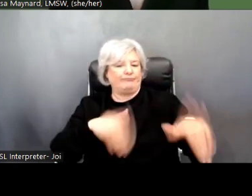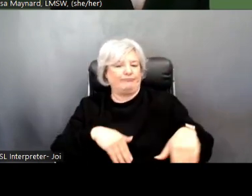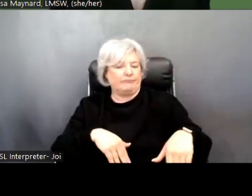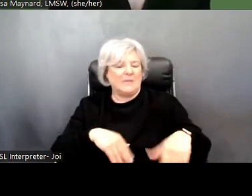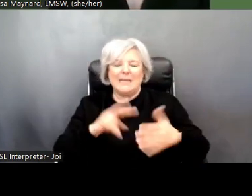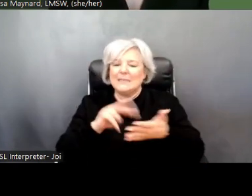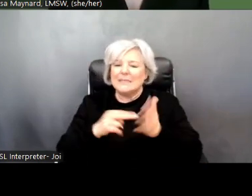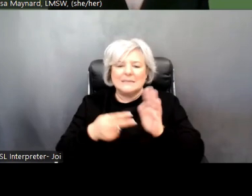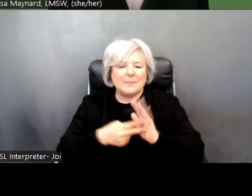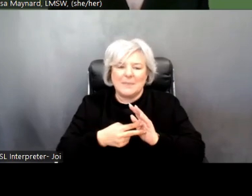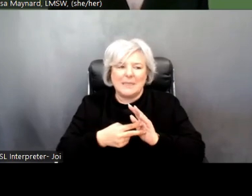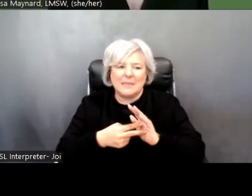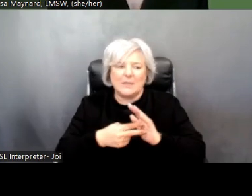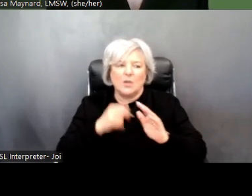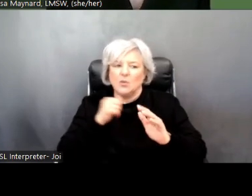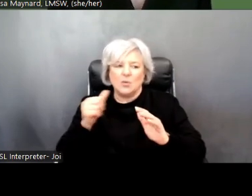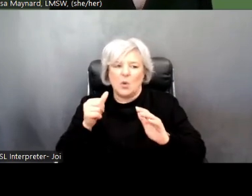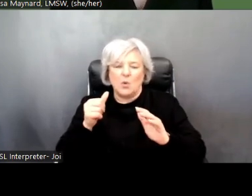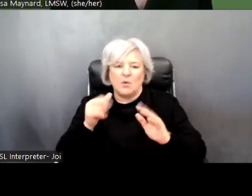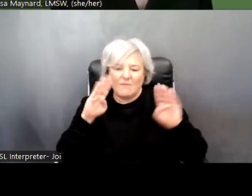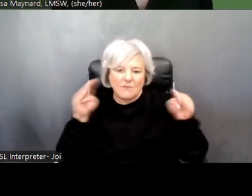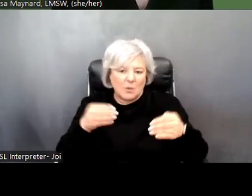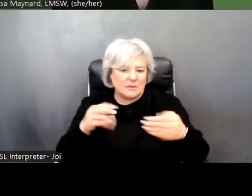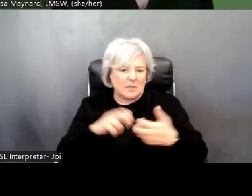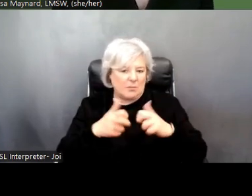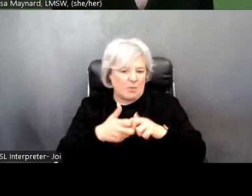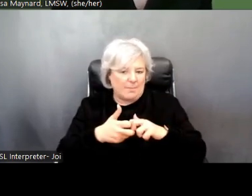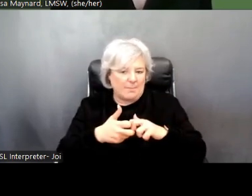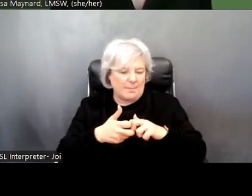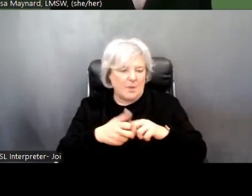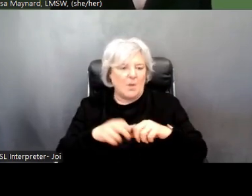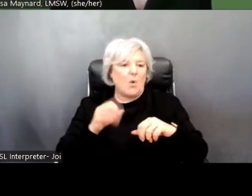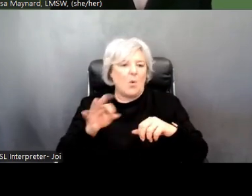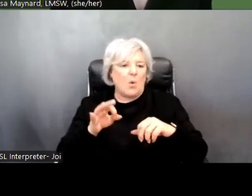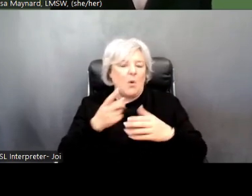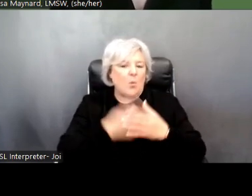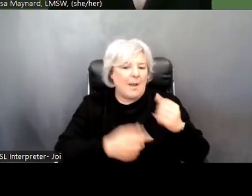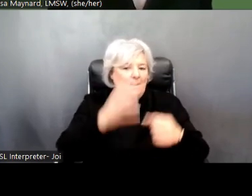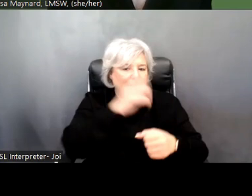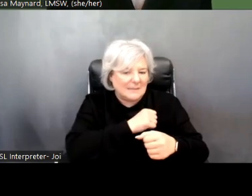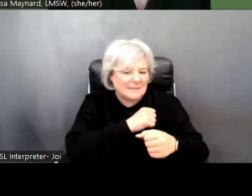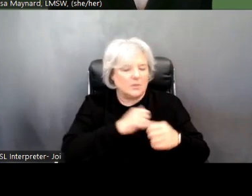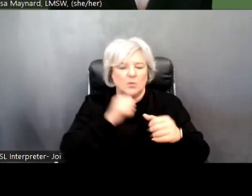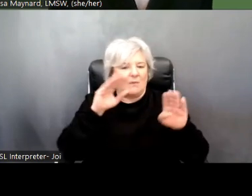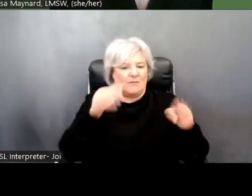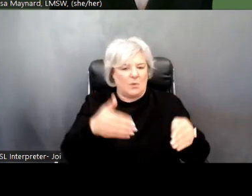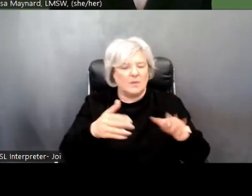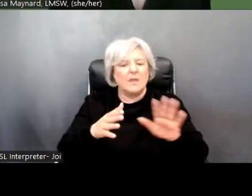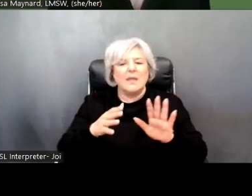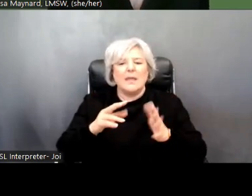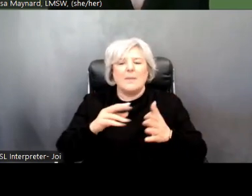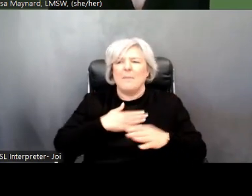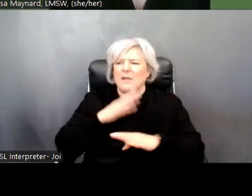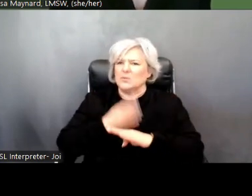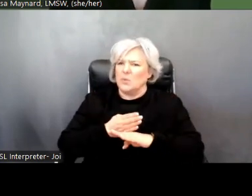to never address what was going on. We're not going to address it right now, perhaps. When my daughter